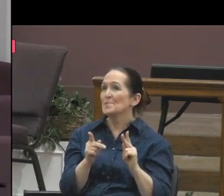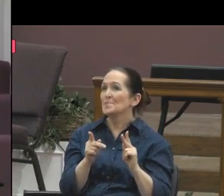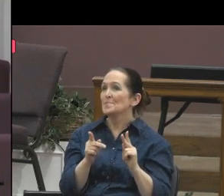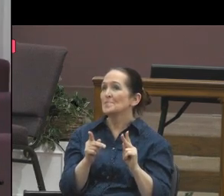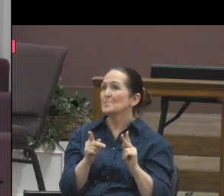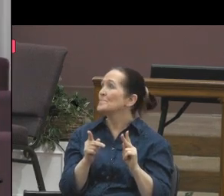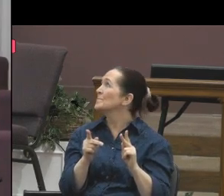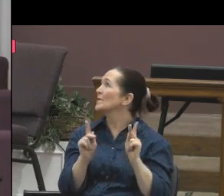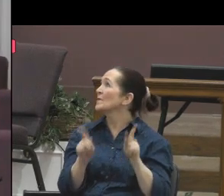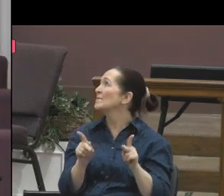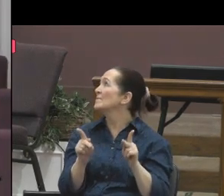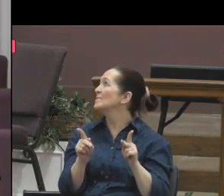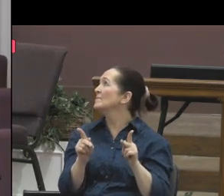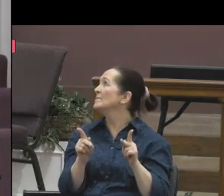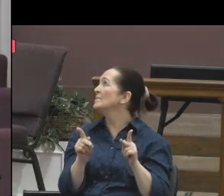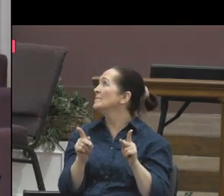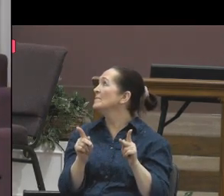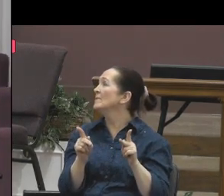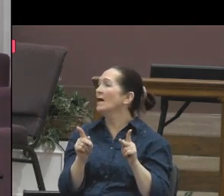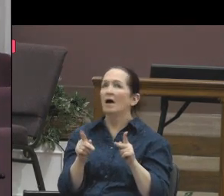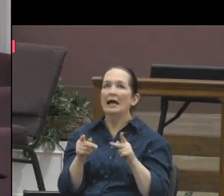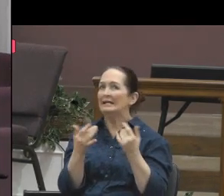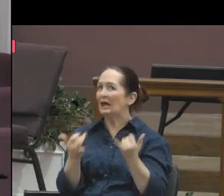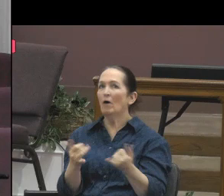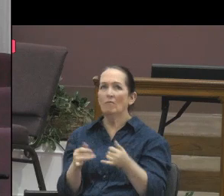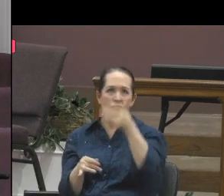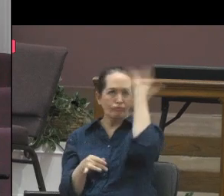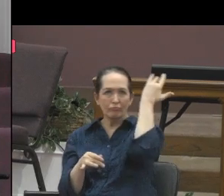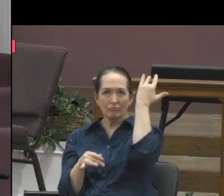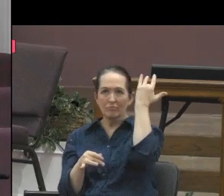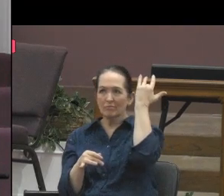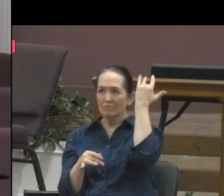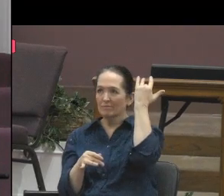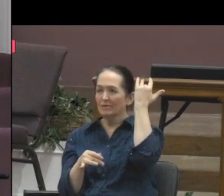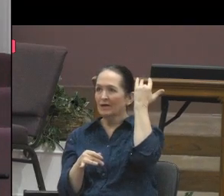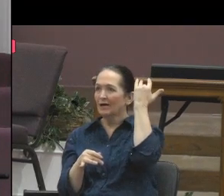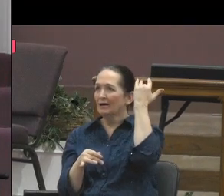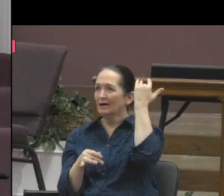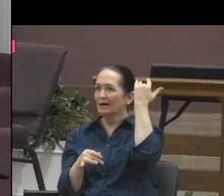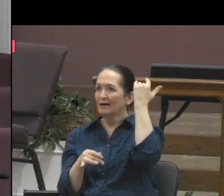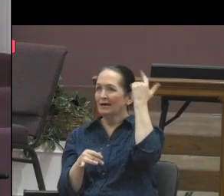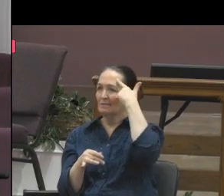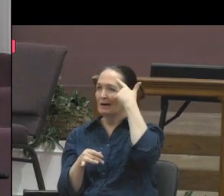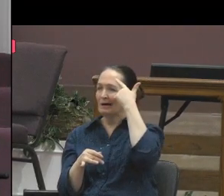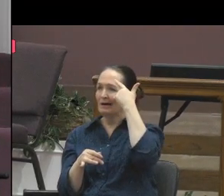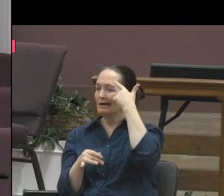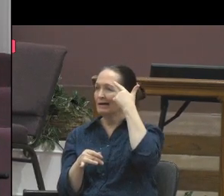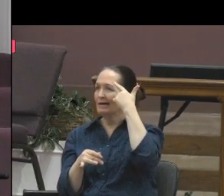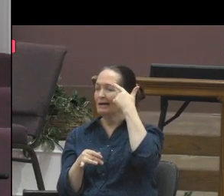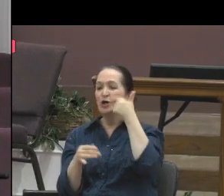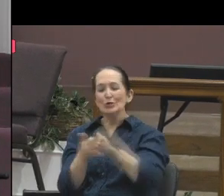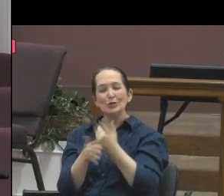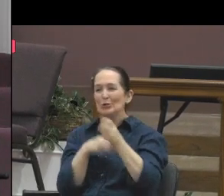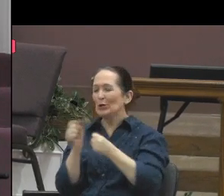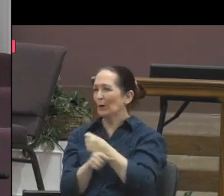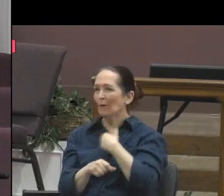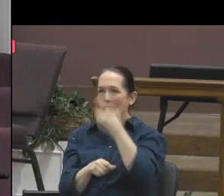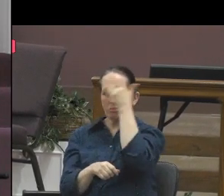was, and now he just vacated my mind. There I go. It's a brand new